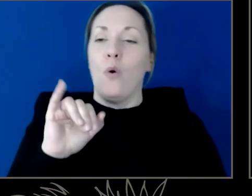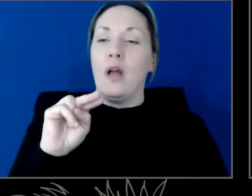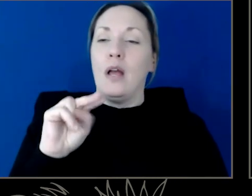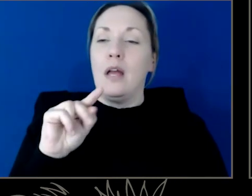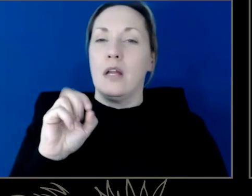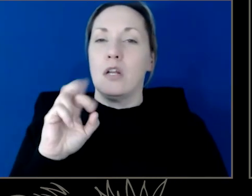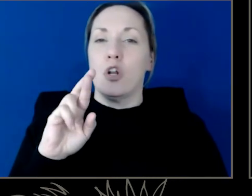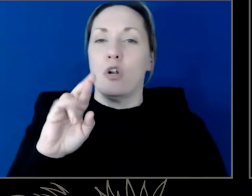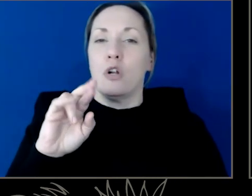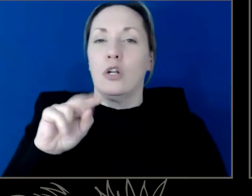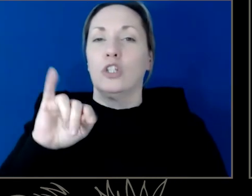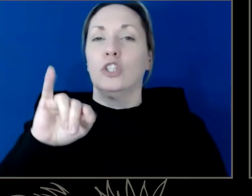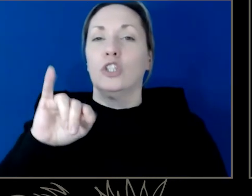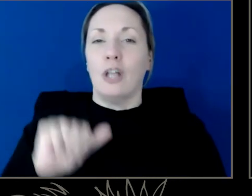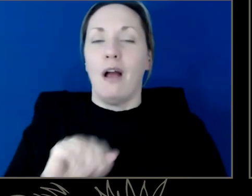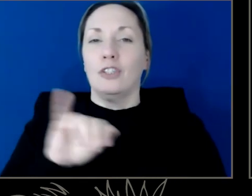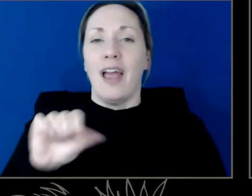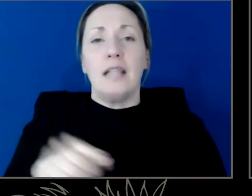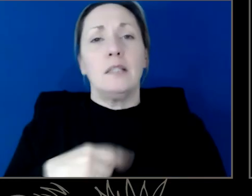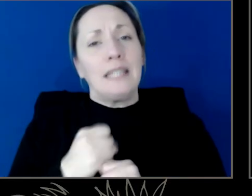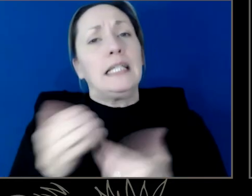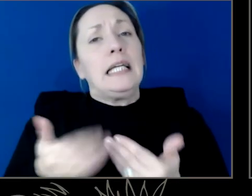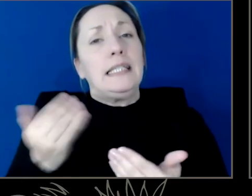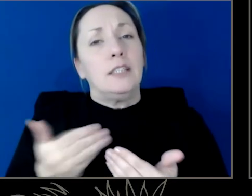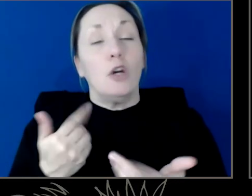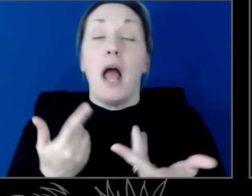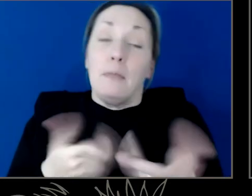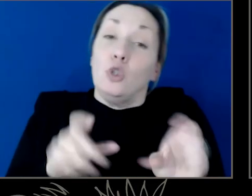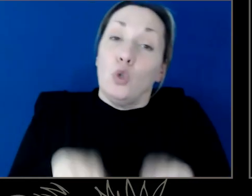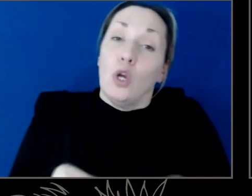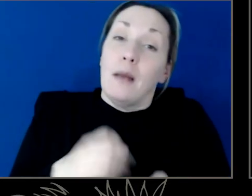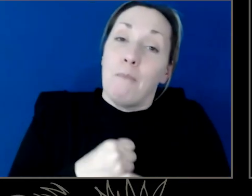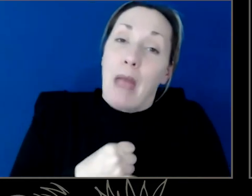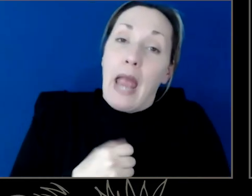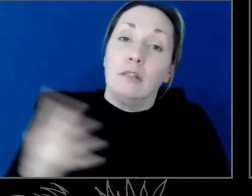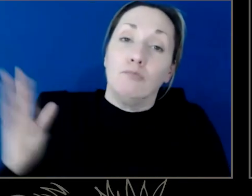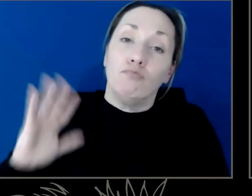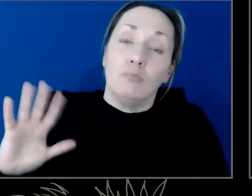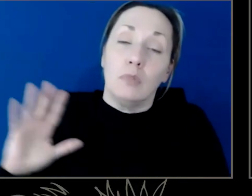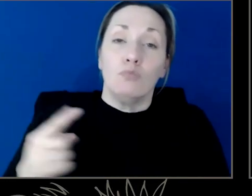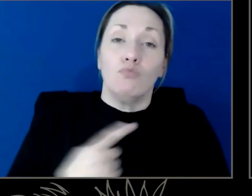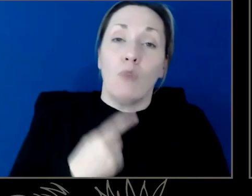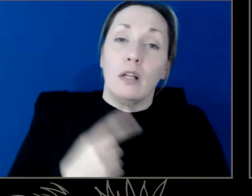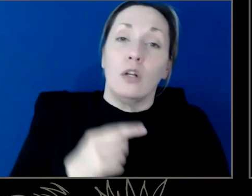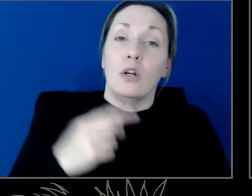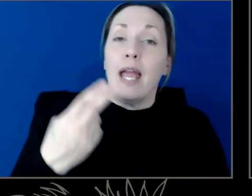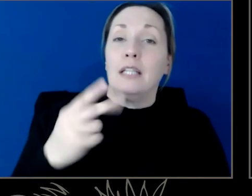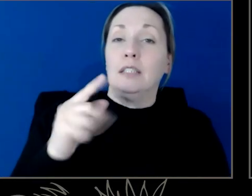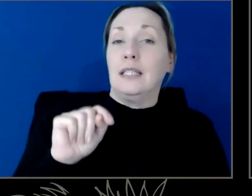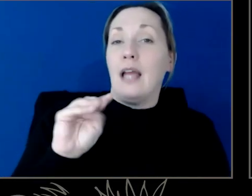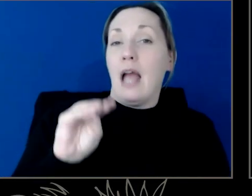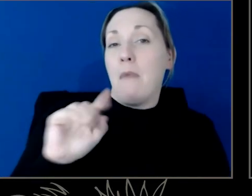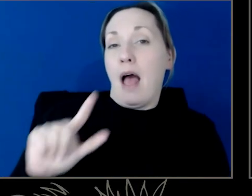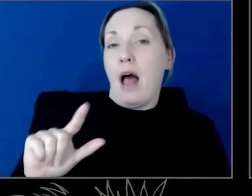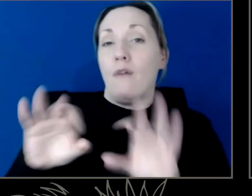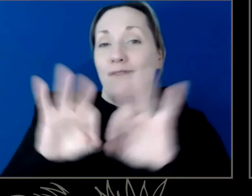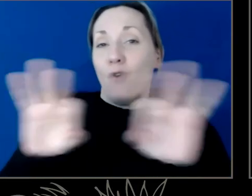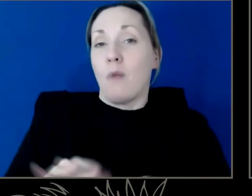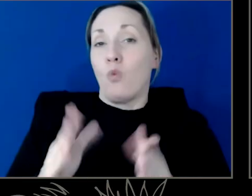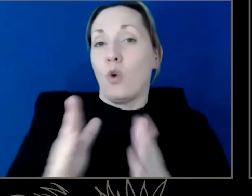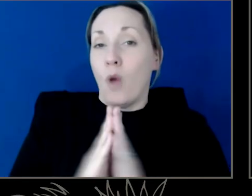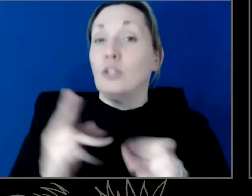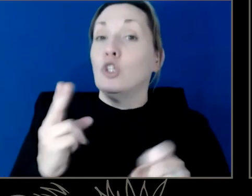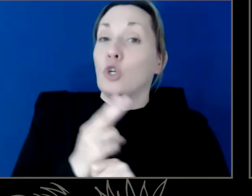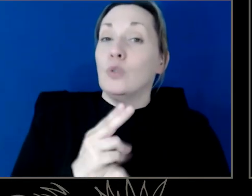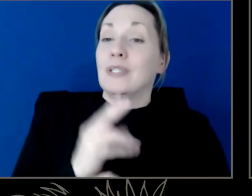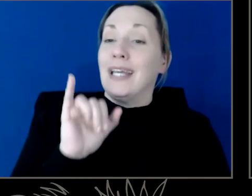makes it easier to work with forms. It is possible to make classic HTML form requests using Inertia.js. It's